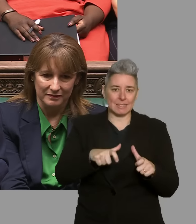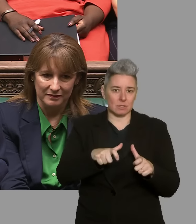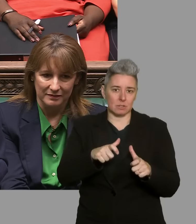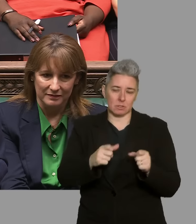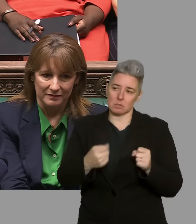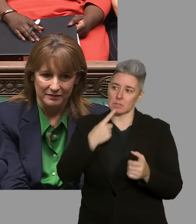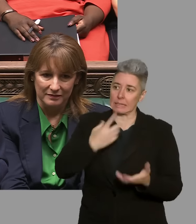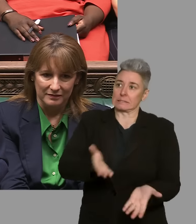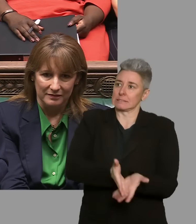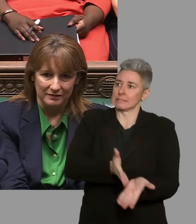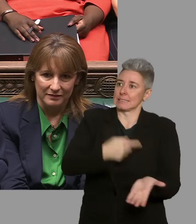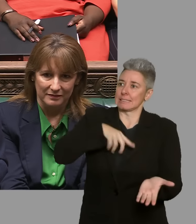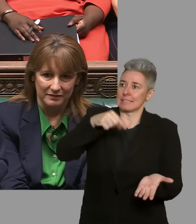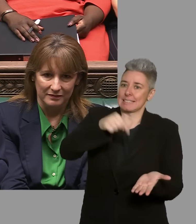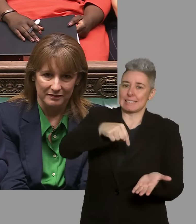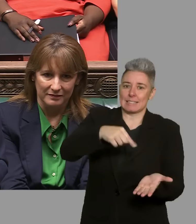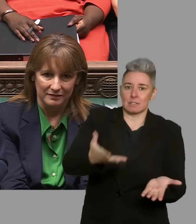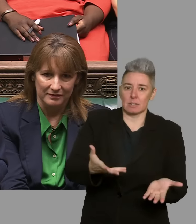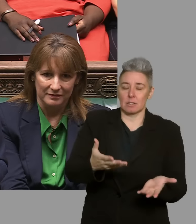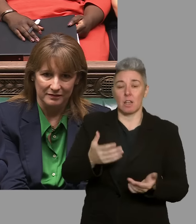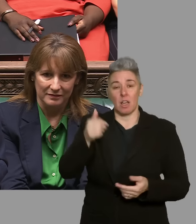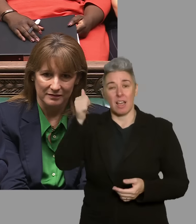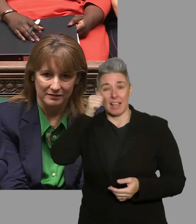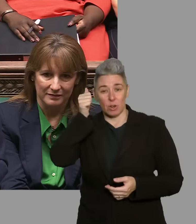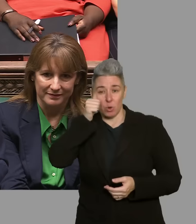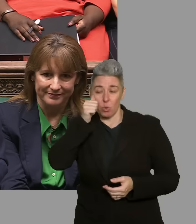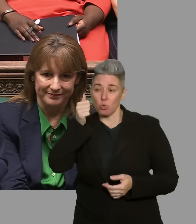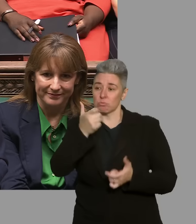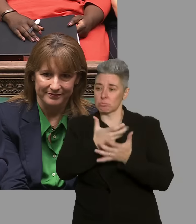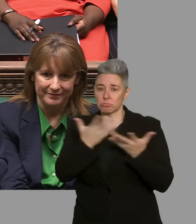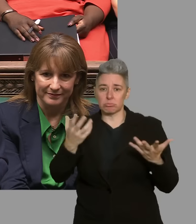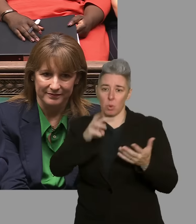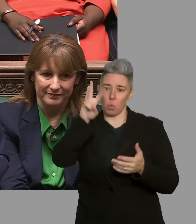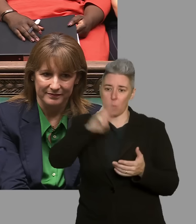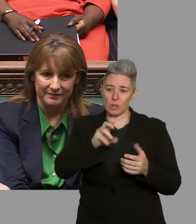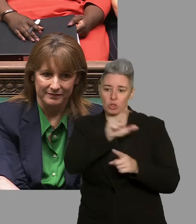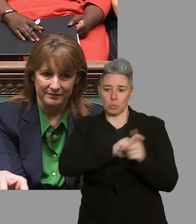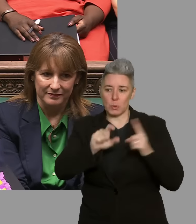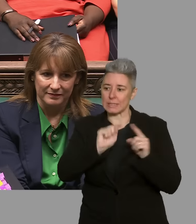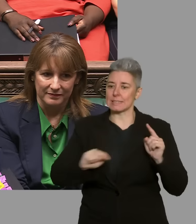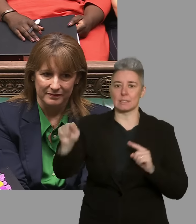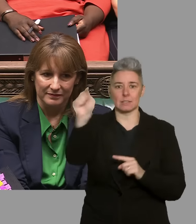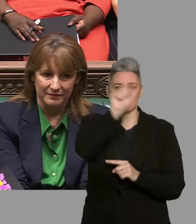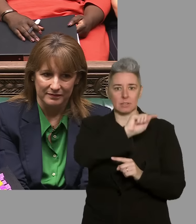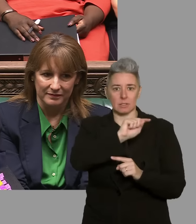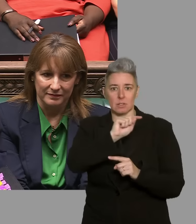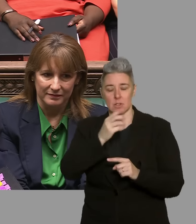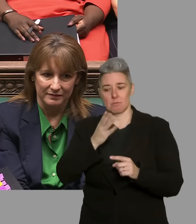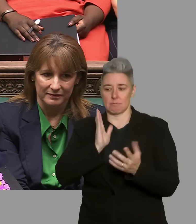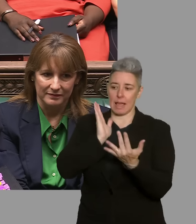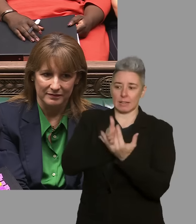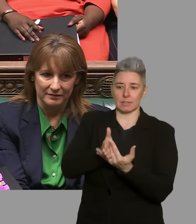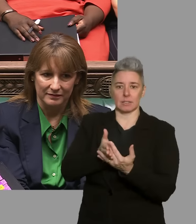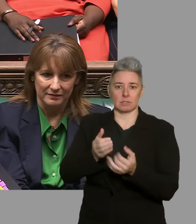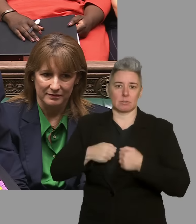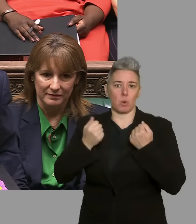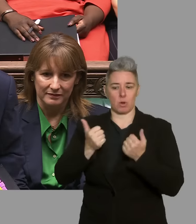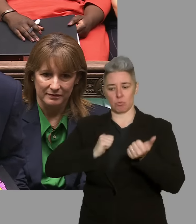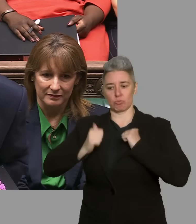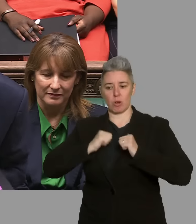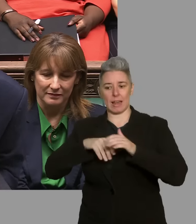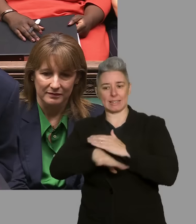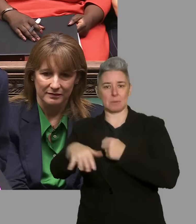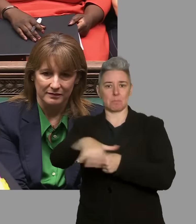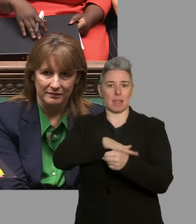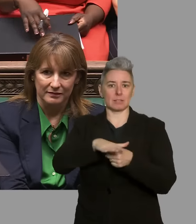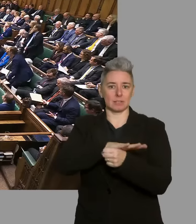is benefiting from the Pride in Place funding. This is the renewal you get with a Labour government working with a Labour government in